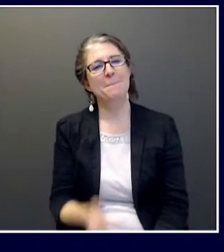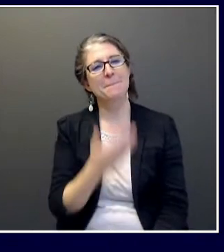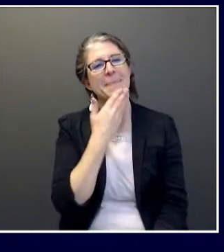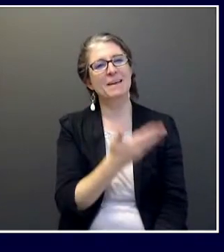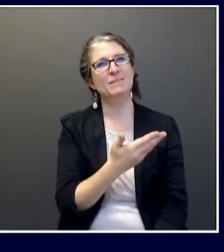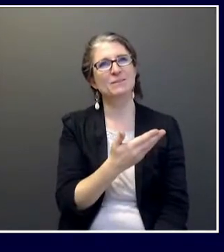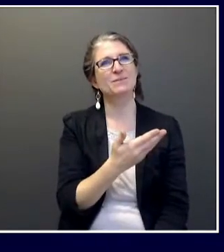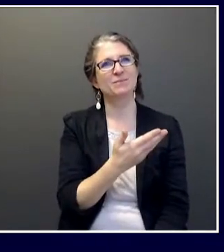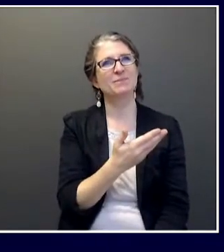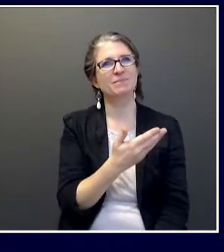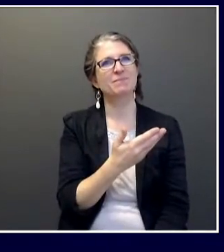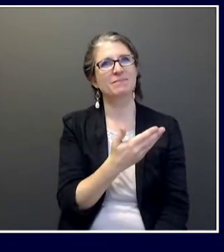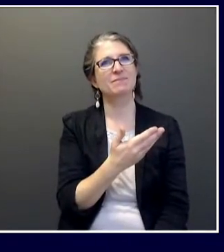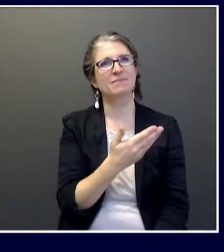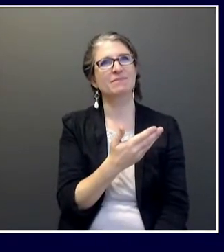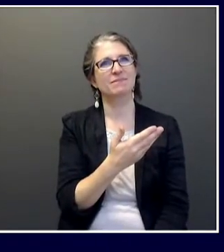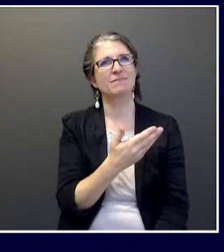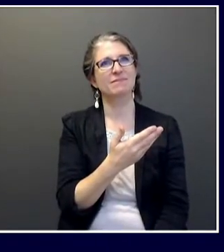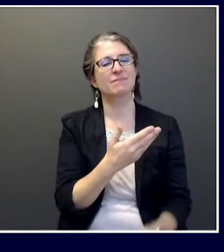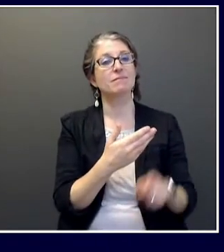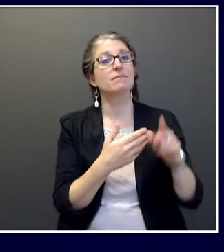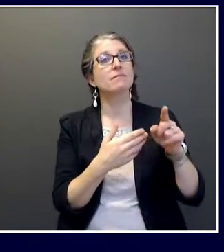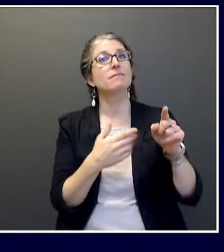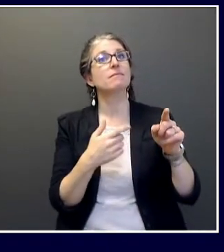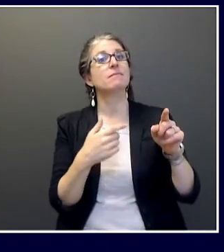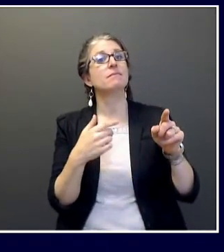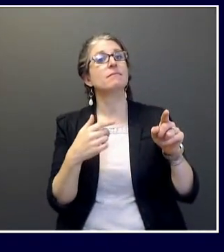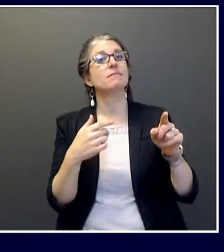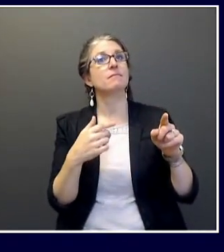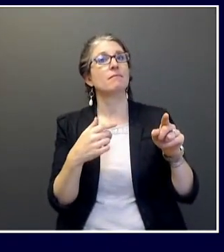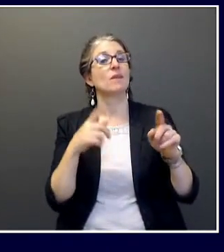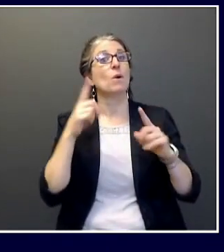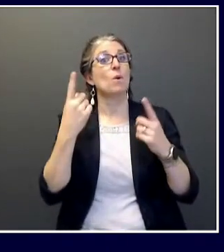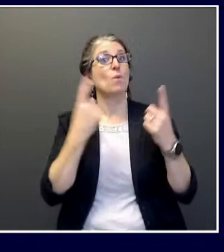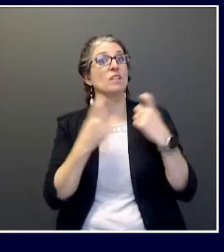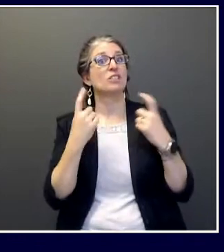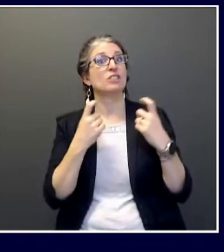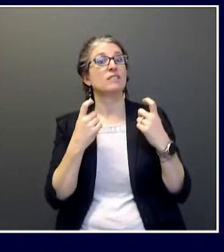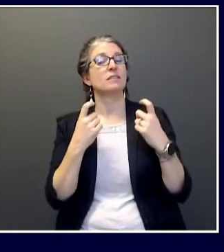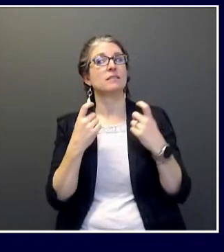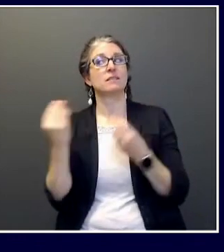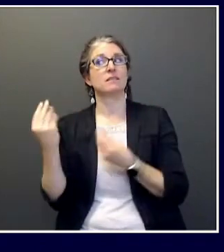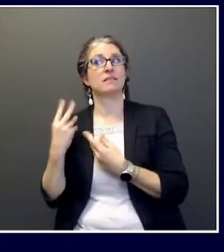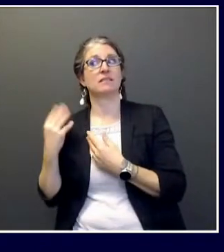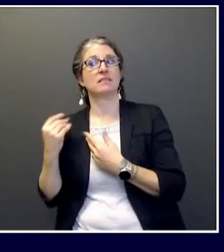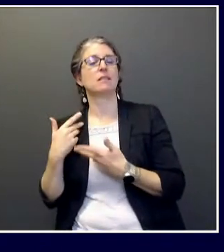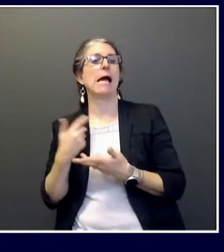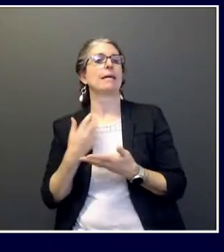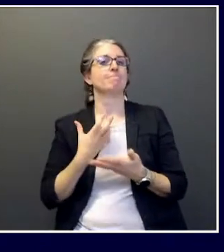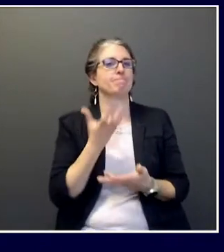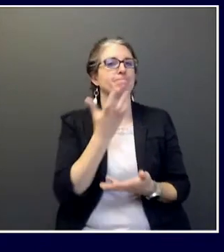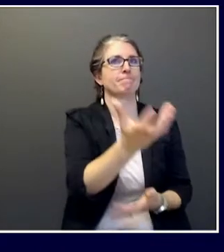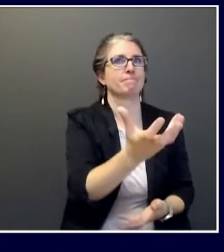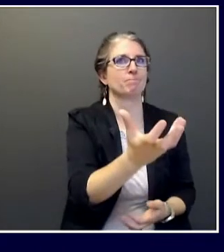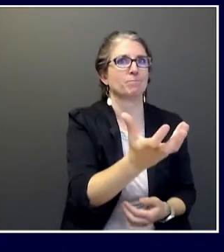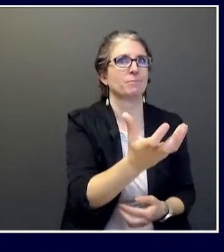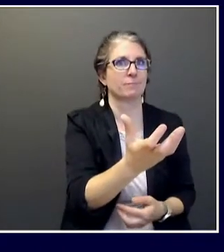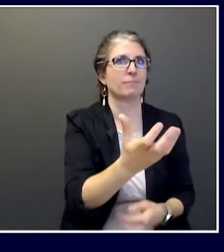from listeners, or a couple of sets of brief questions, one about boosters and one about masks again.